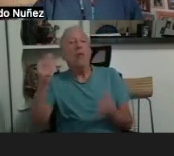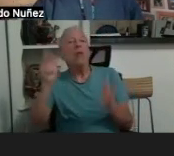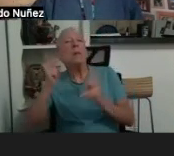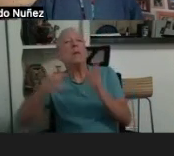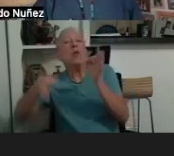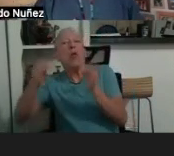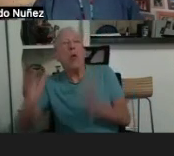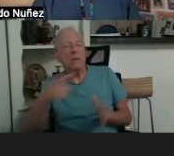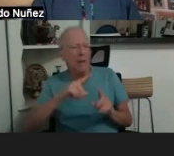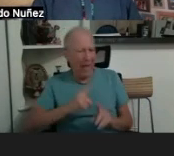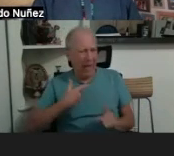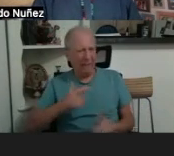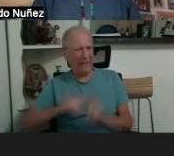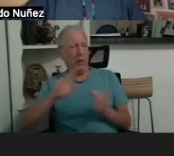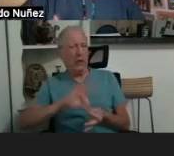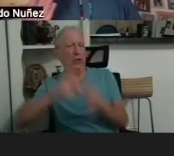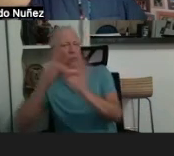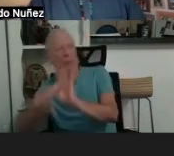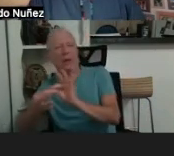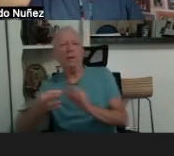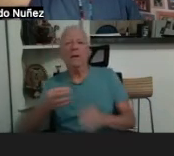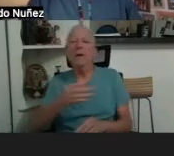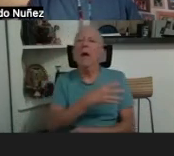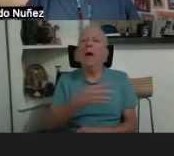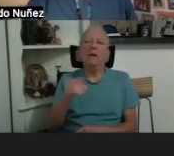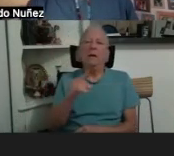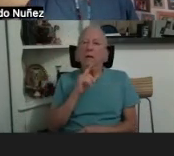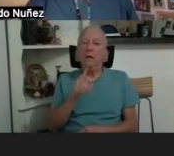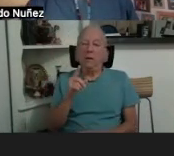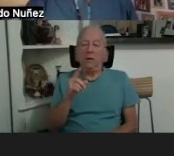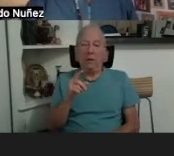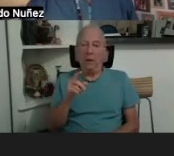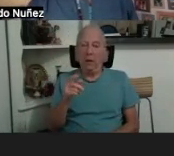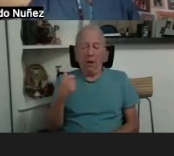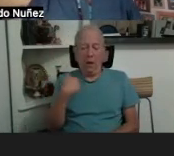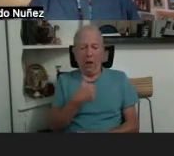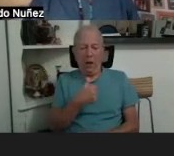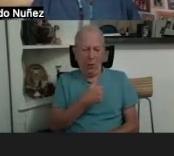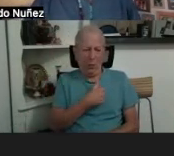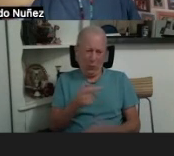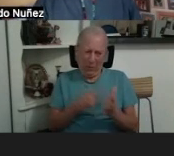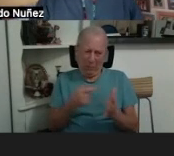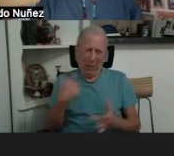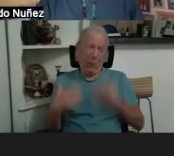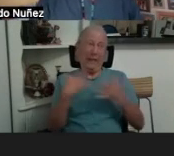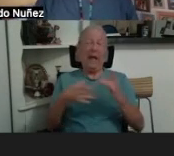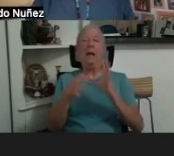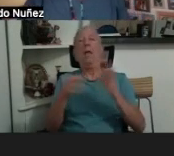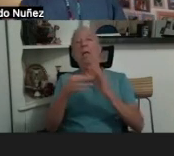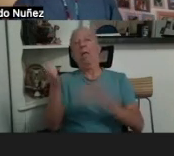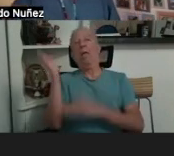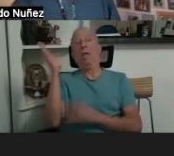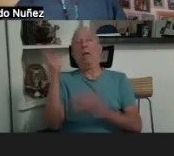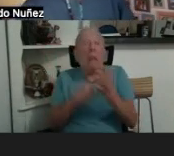regulators. And in the moment, and when we get excited about the things that we're talking about, we might just say something that's plain wrong. So